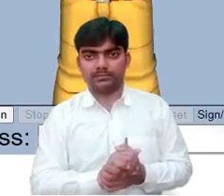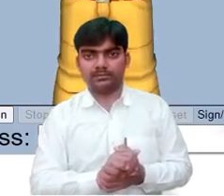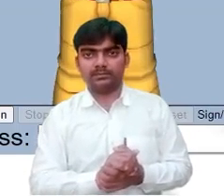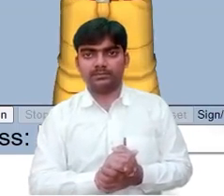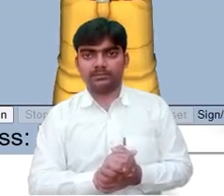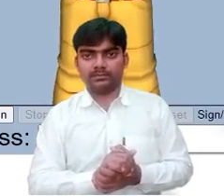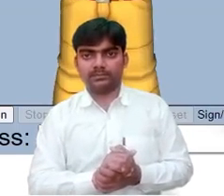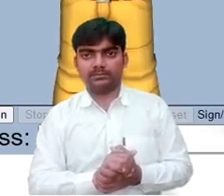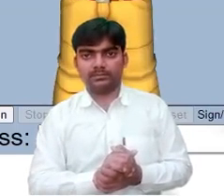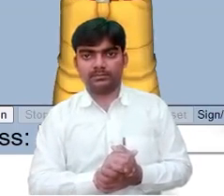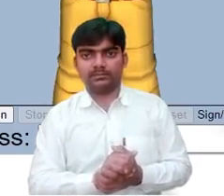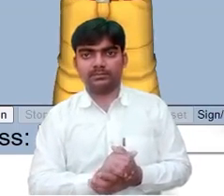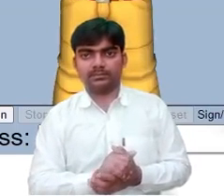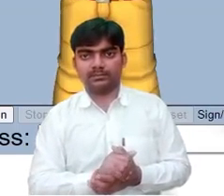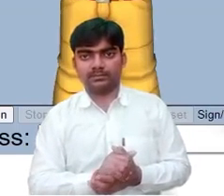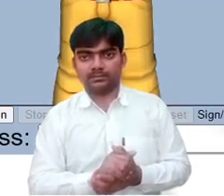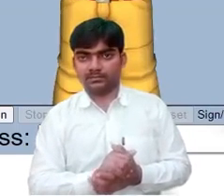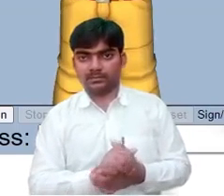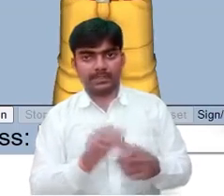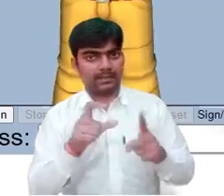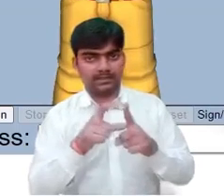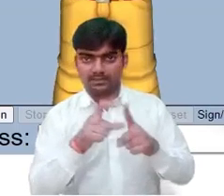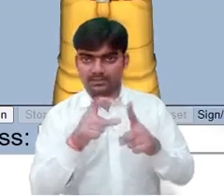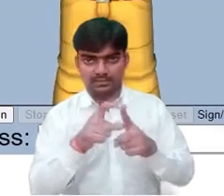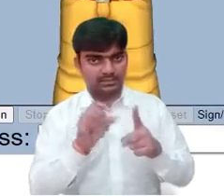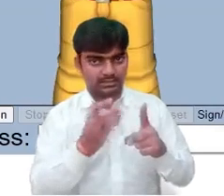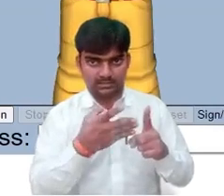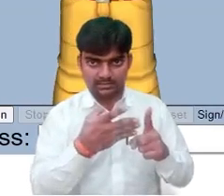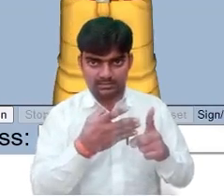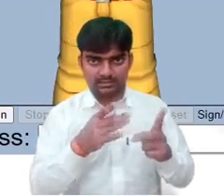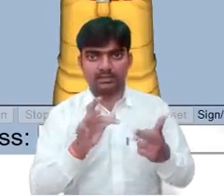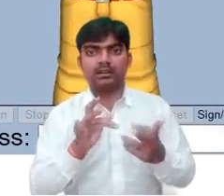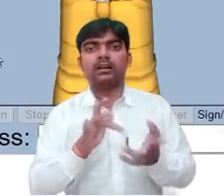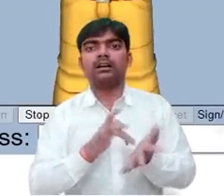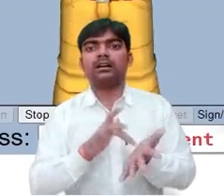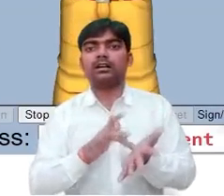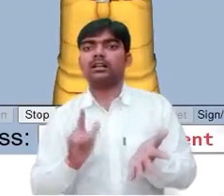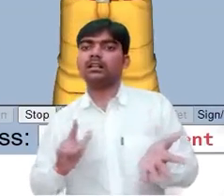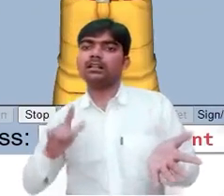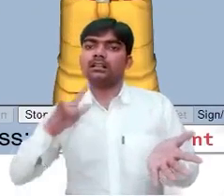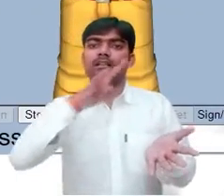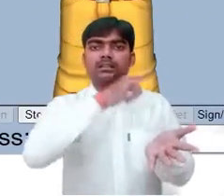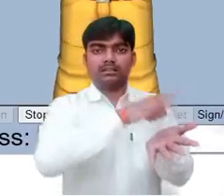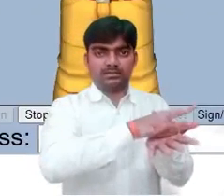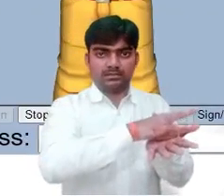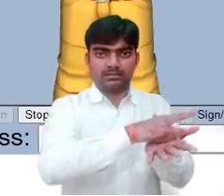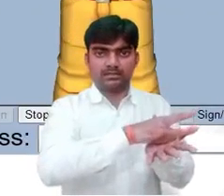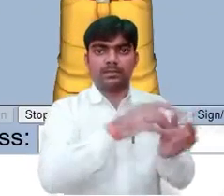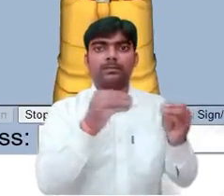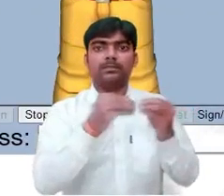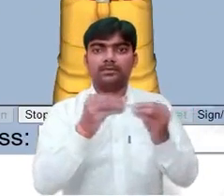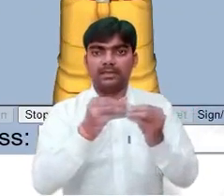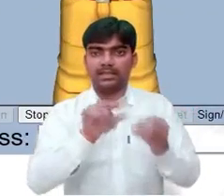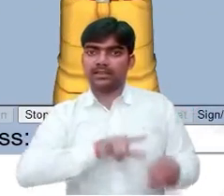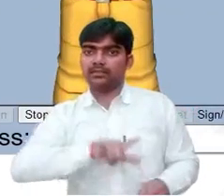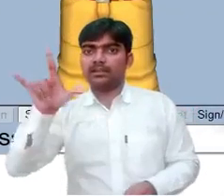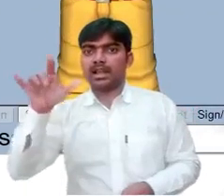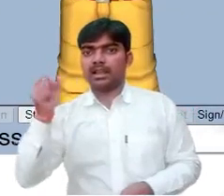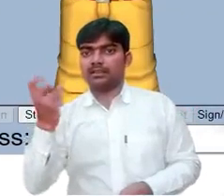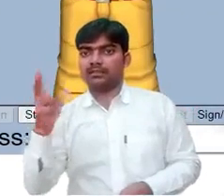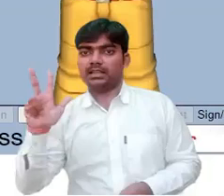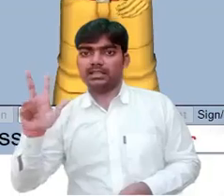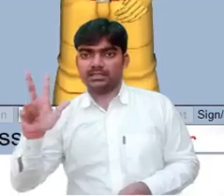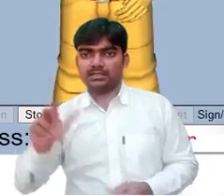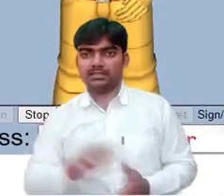and destination say again it is Mumbai. So when I click on the dynamic play, the avatar will play this announcement